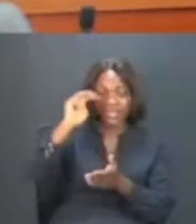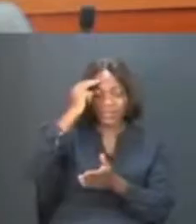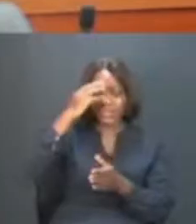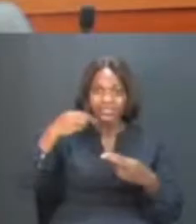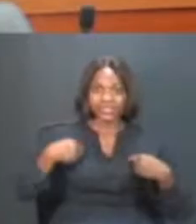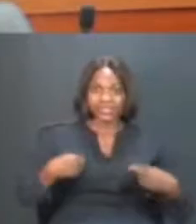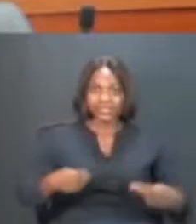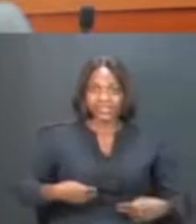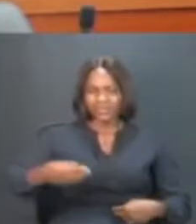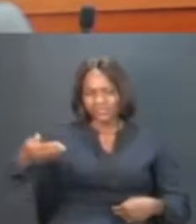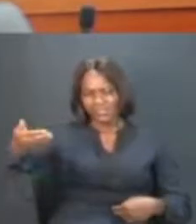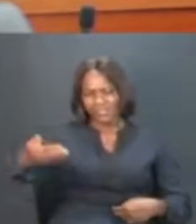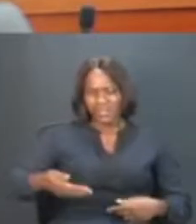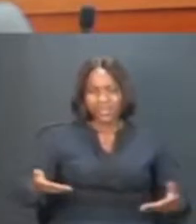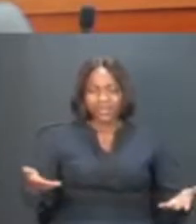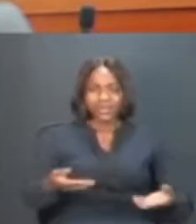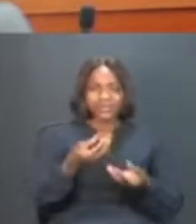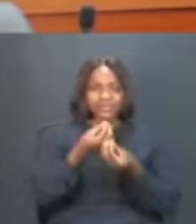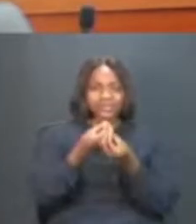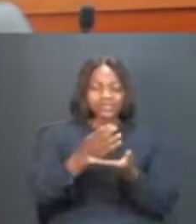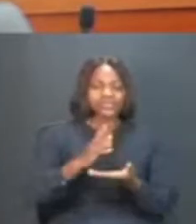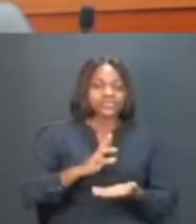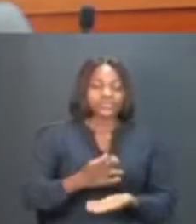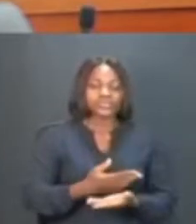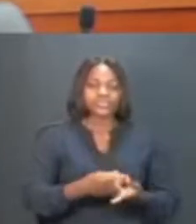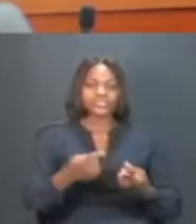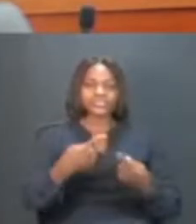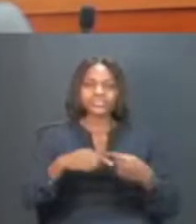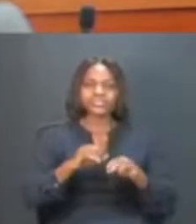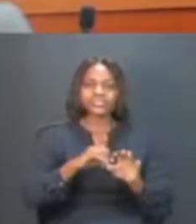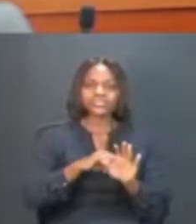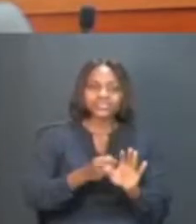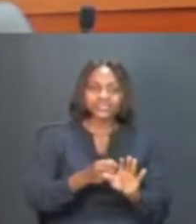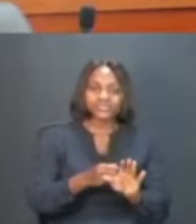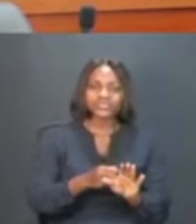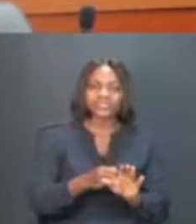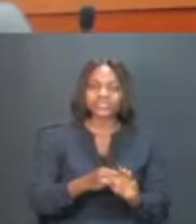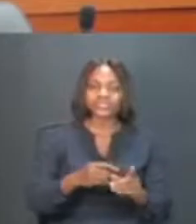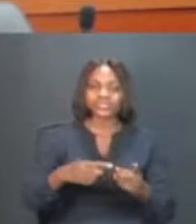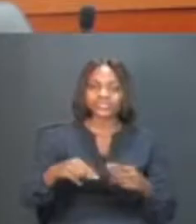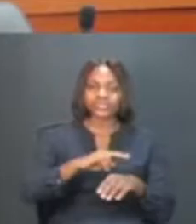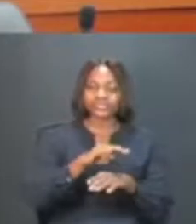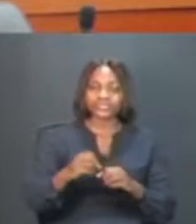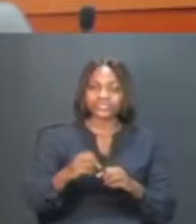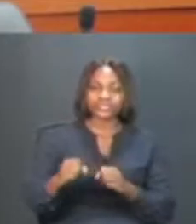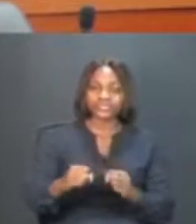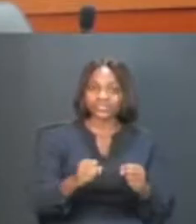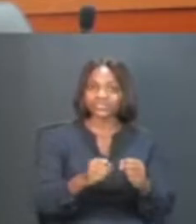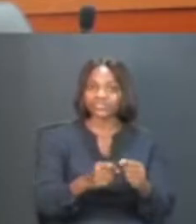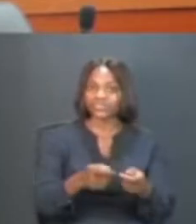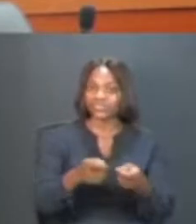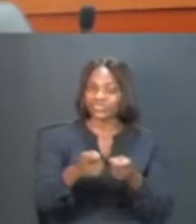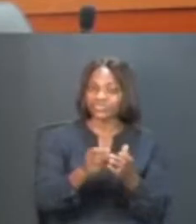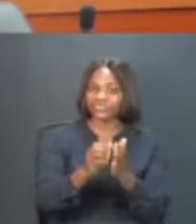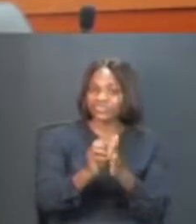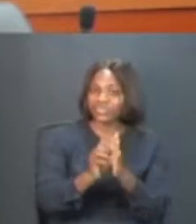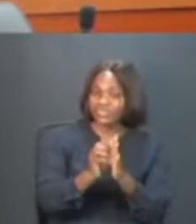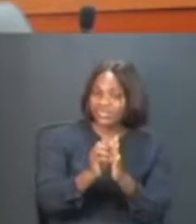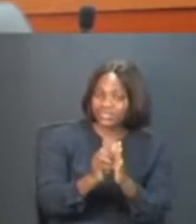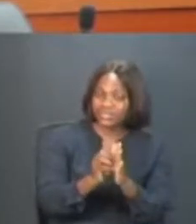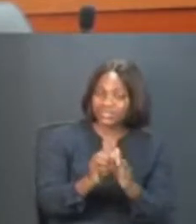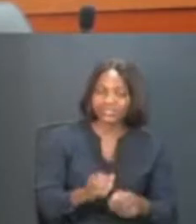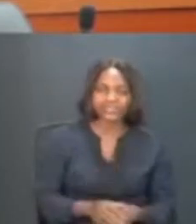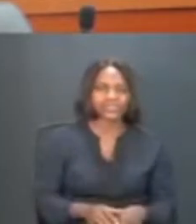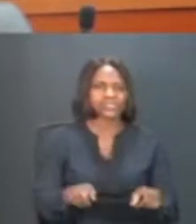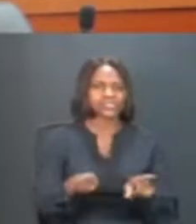this House to brief this House on the implementation of that national strategy for the control of cancers, and also